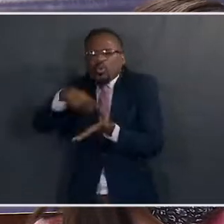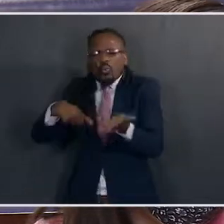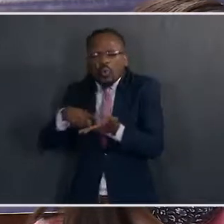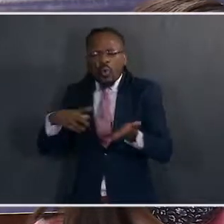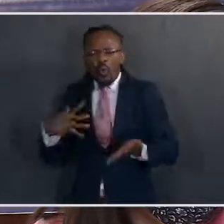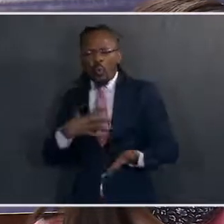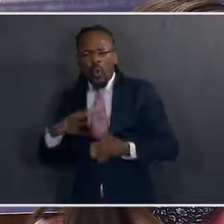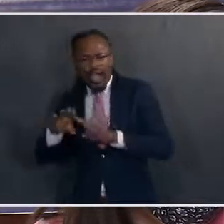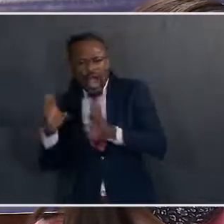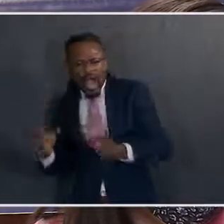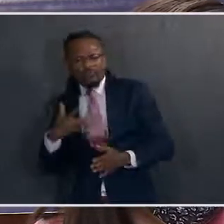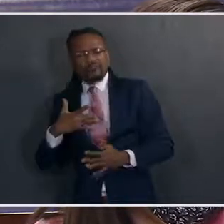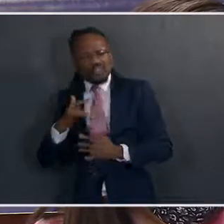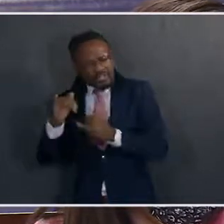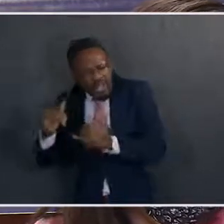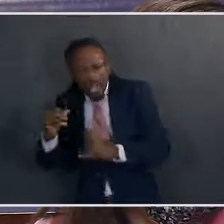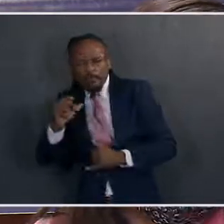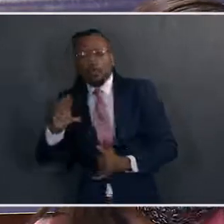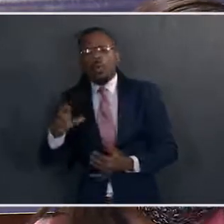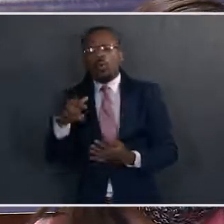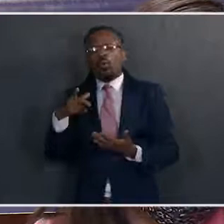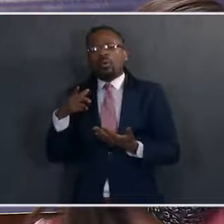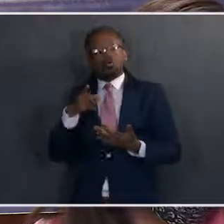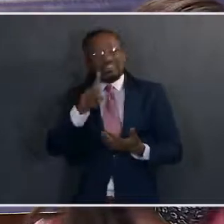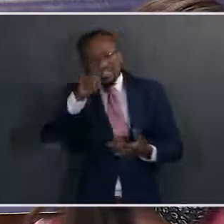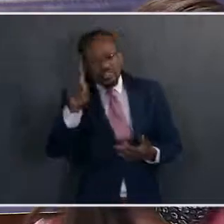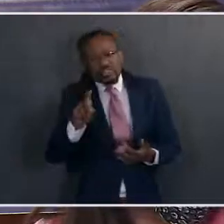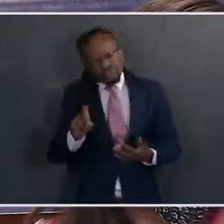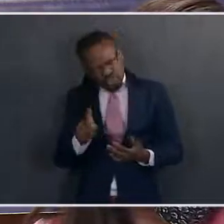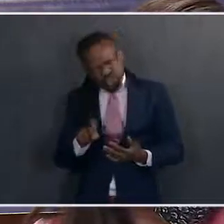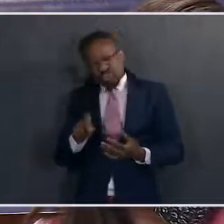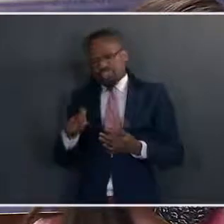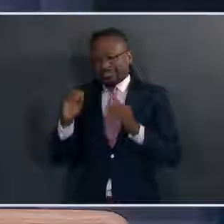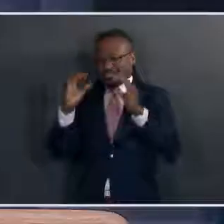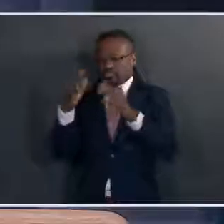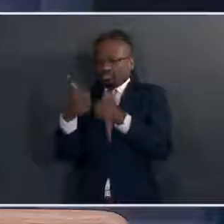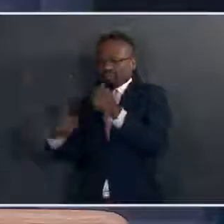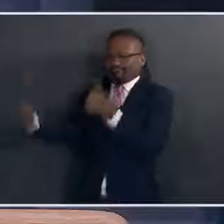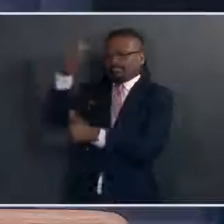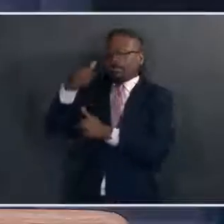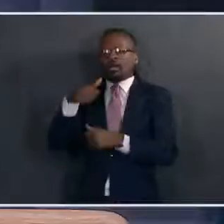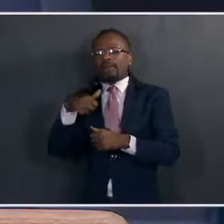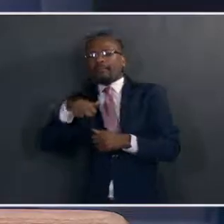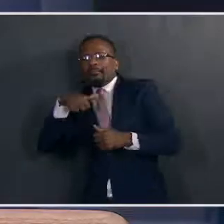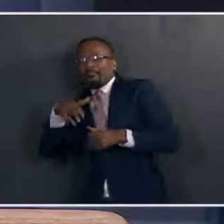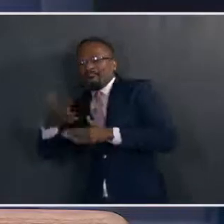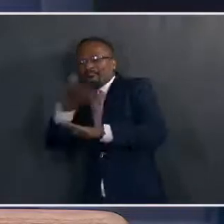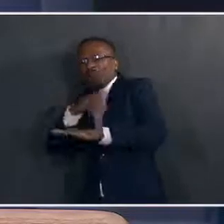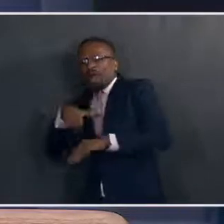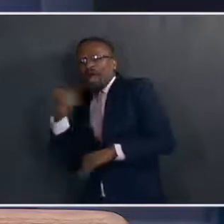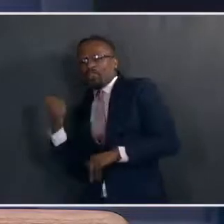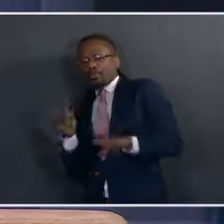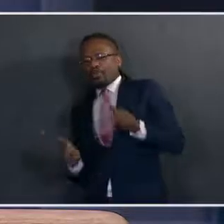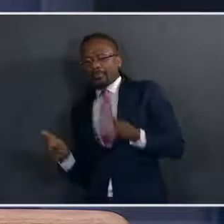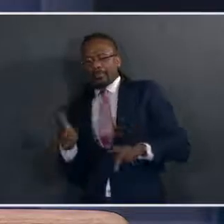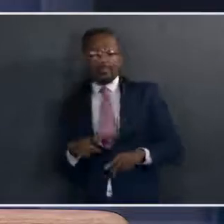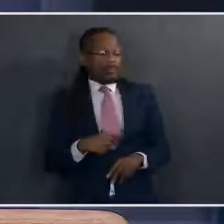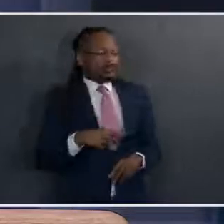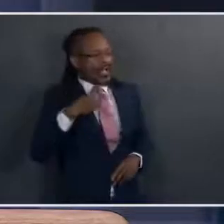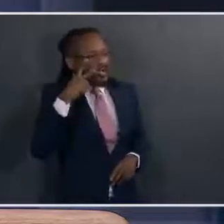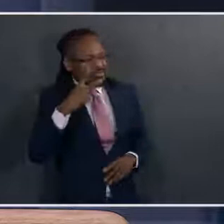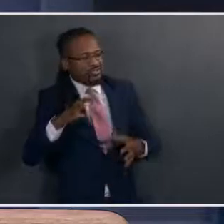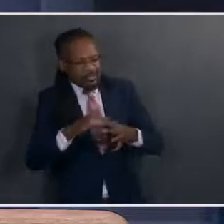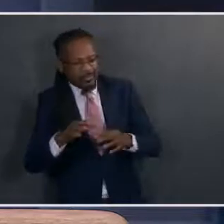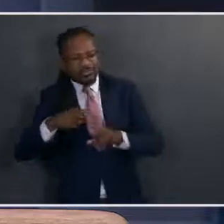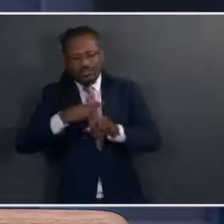be prioritizing teachers over other essential workers in the vaccine line? Well, I saw the comments of